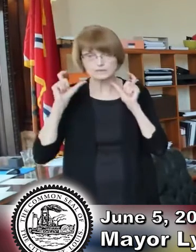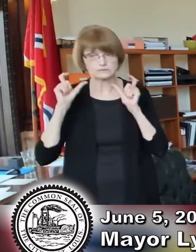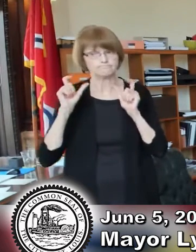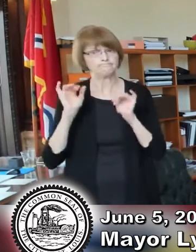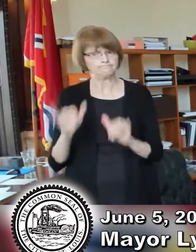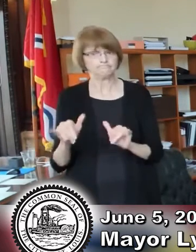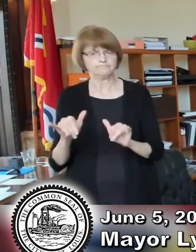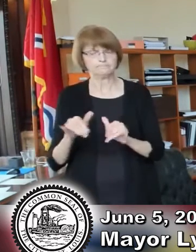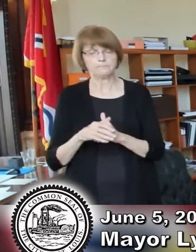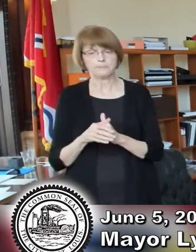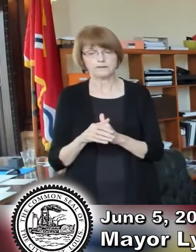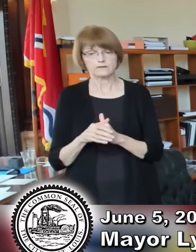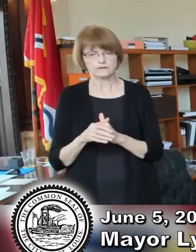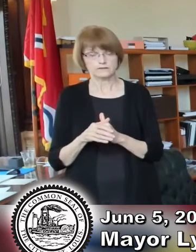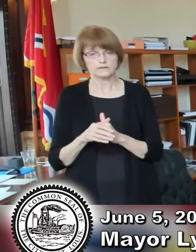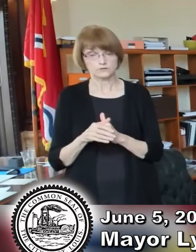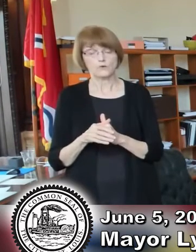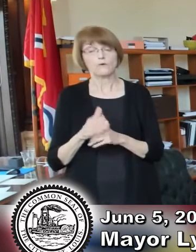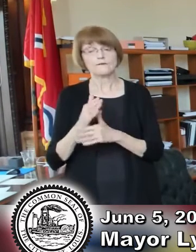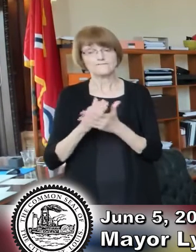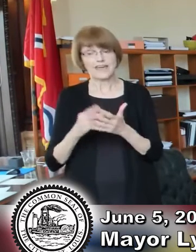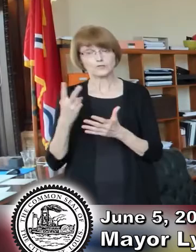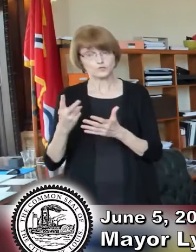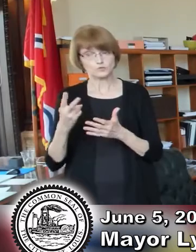So the phase 2,